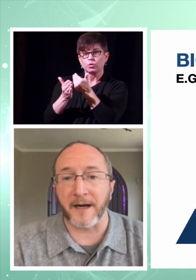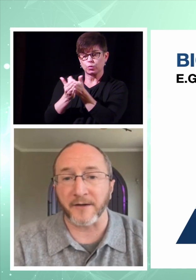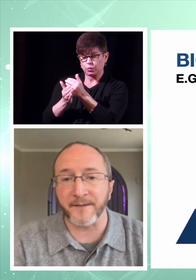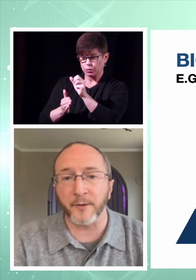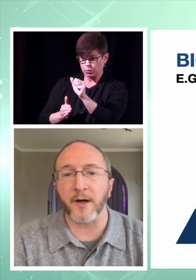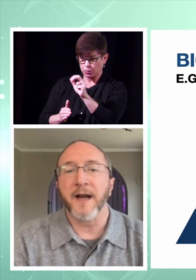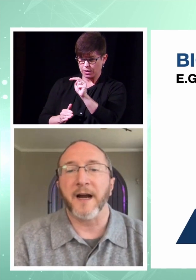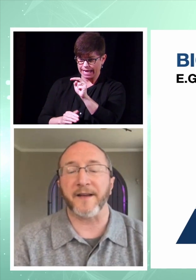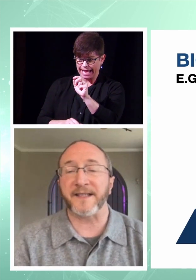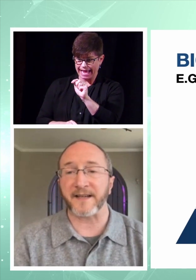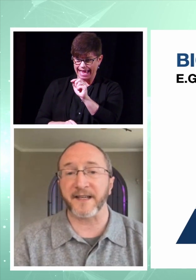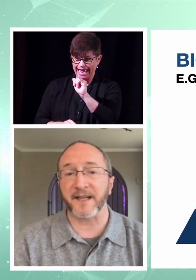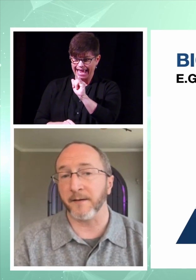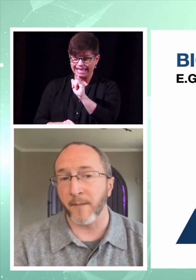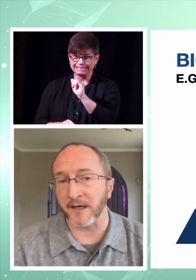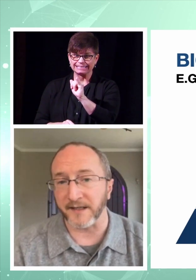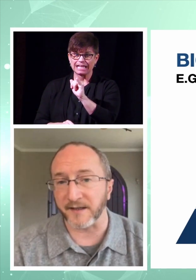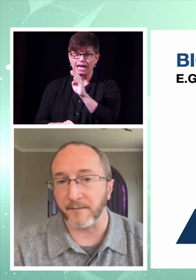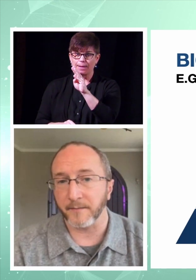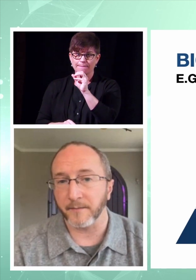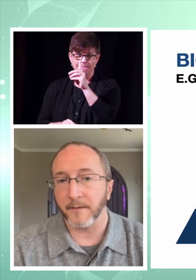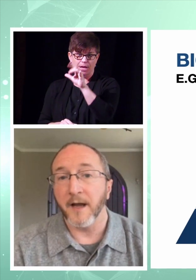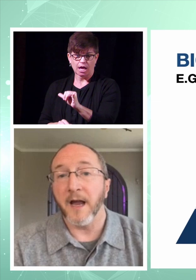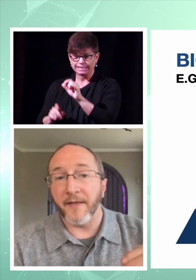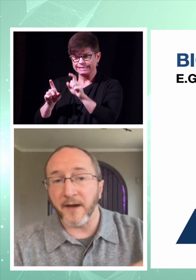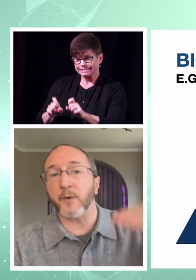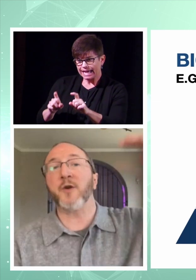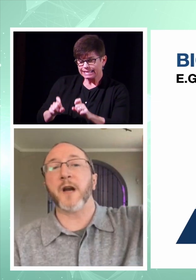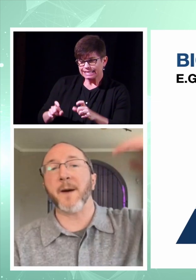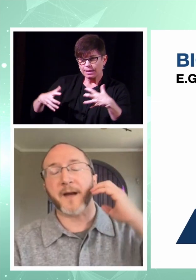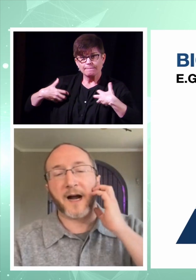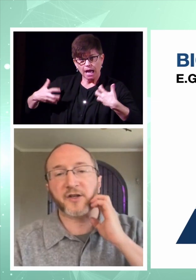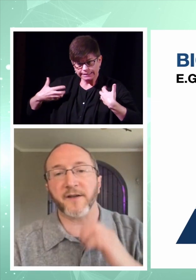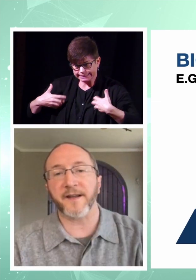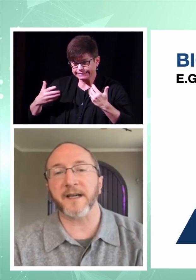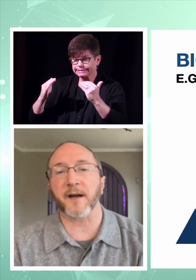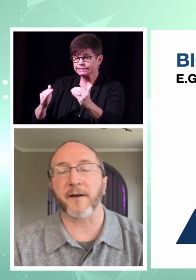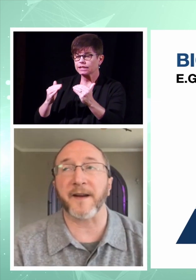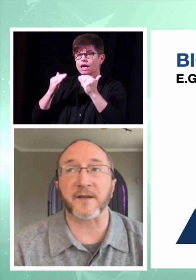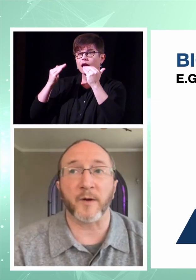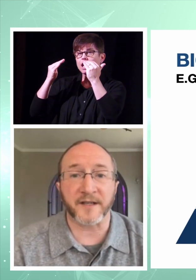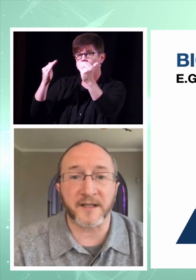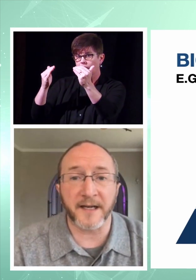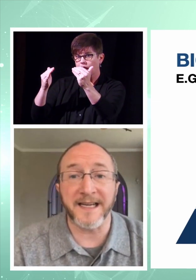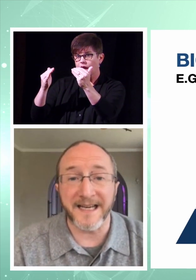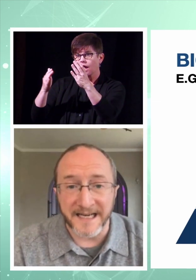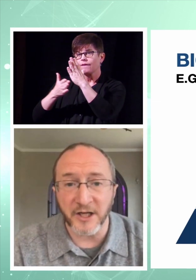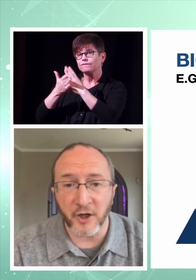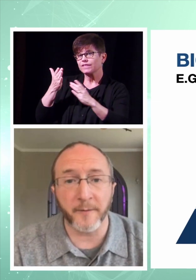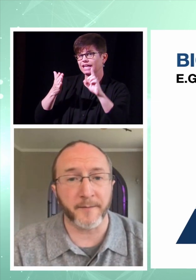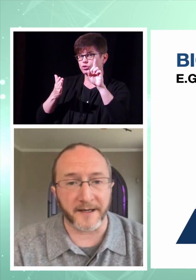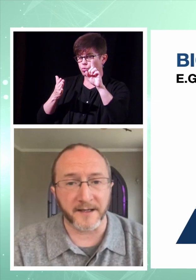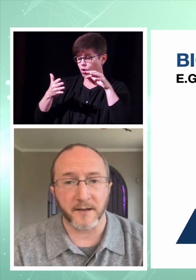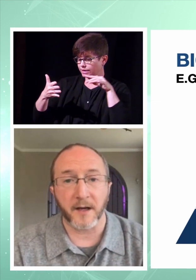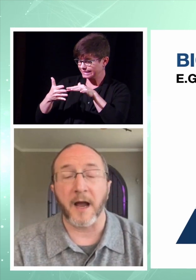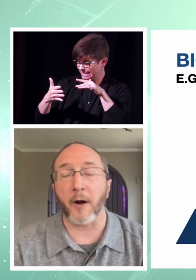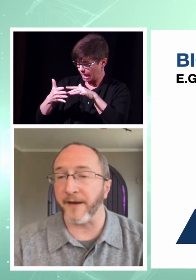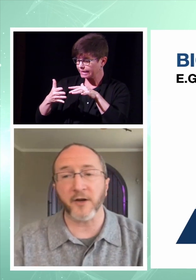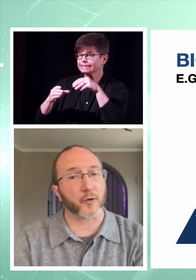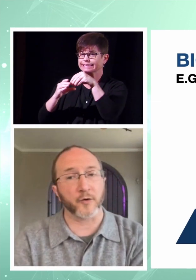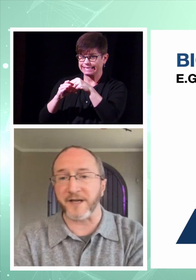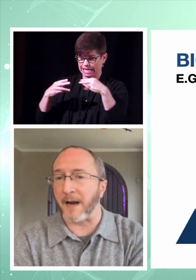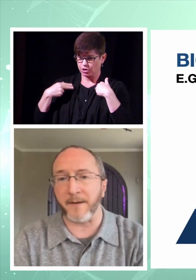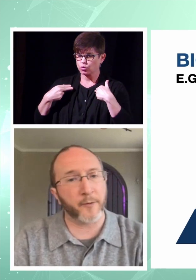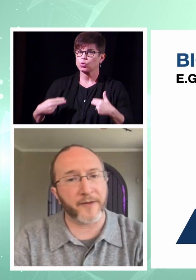antibody, the biosimilar, and they tested it in monkeys. And then when you went up a notch, they did a phase 1 study in human beings,